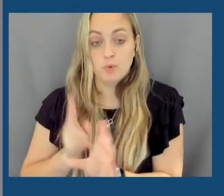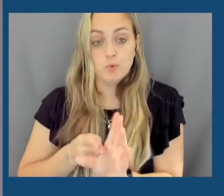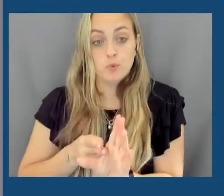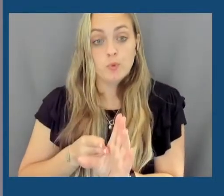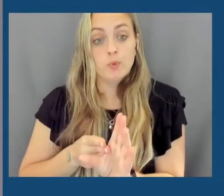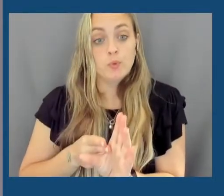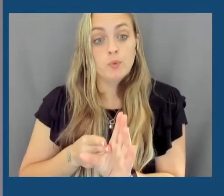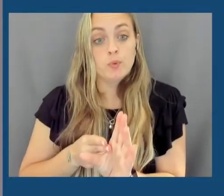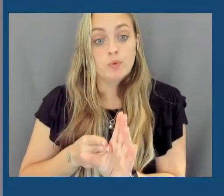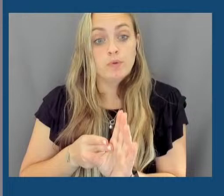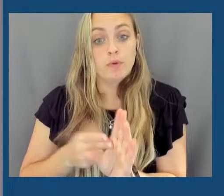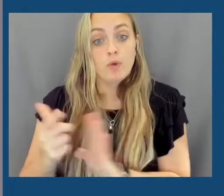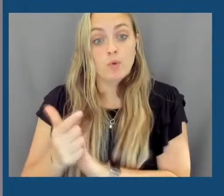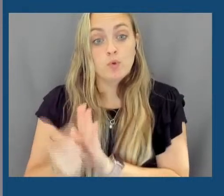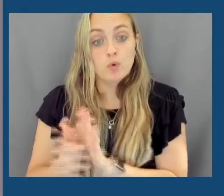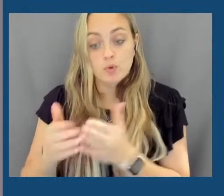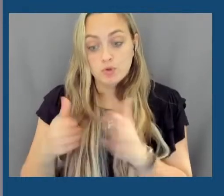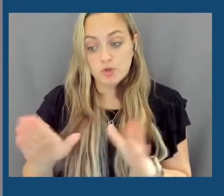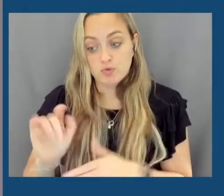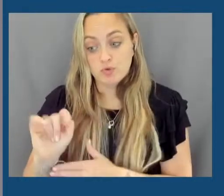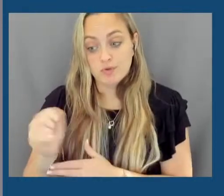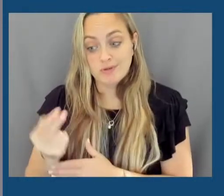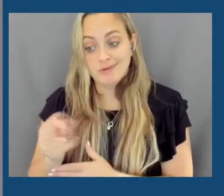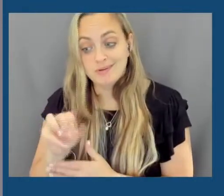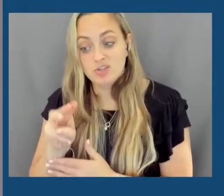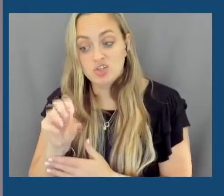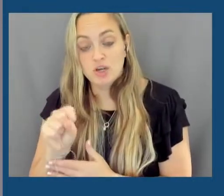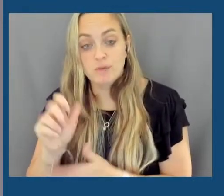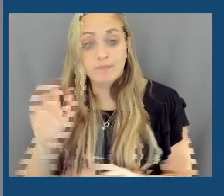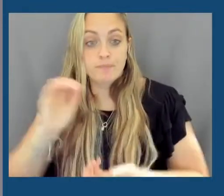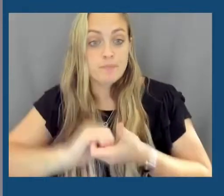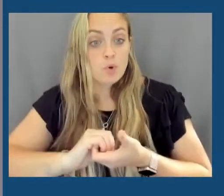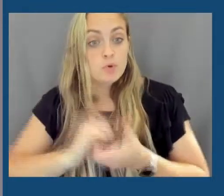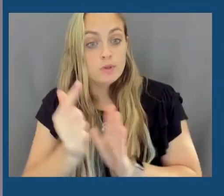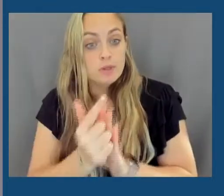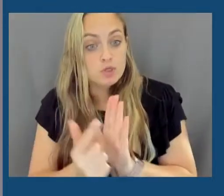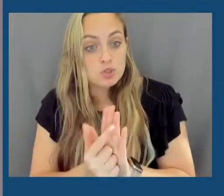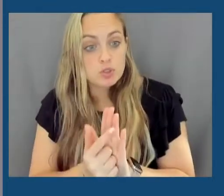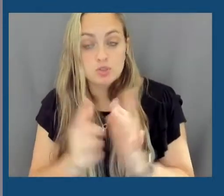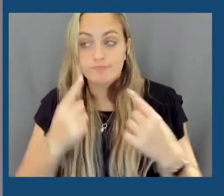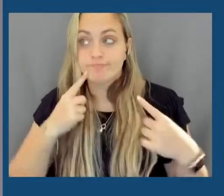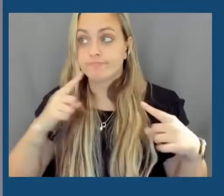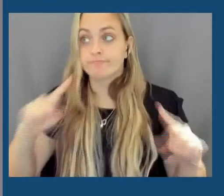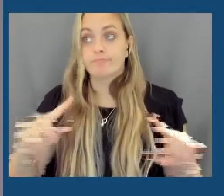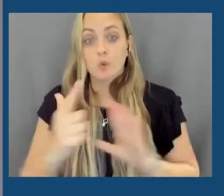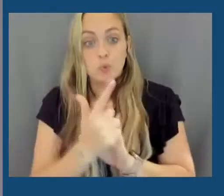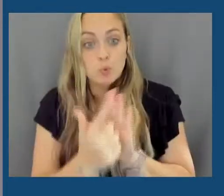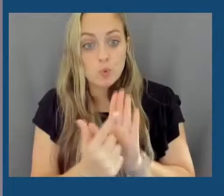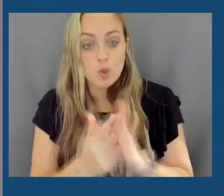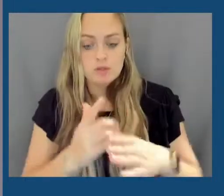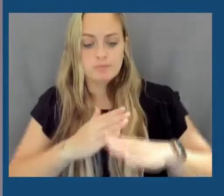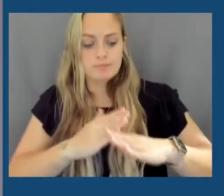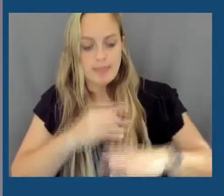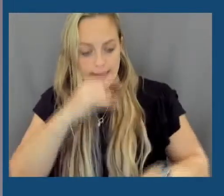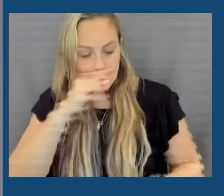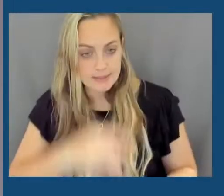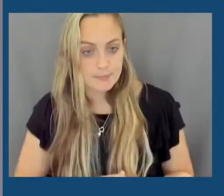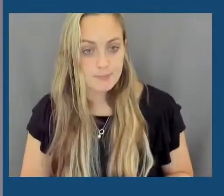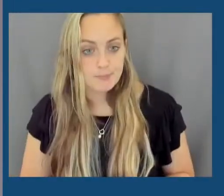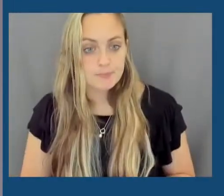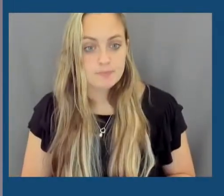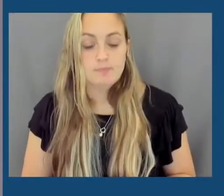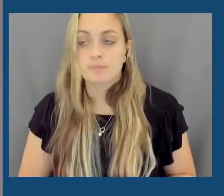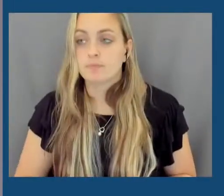Tish James, and our partners in the legislature and announced legislation that would shield our kids from the